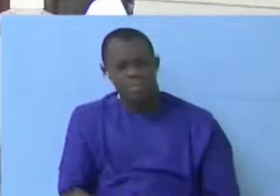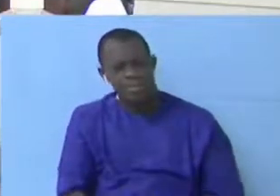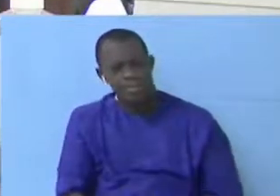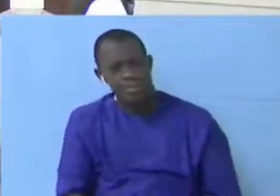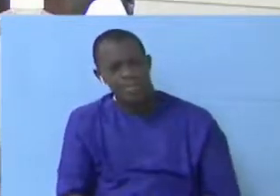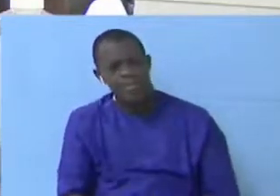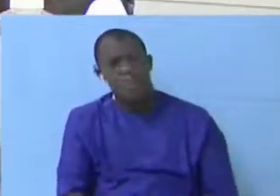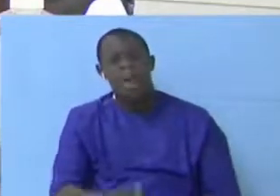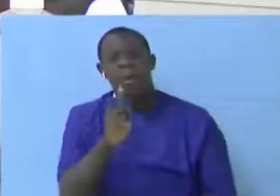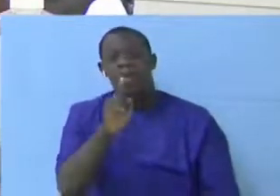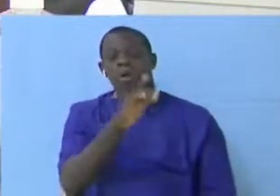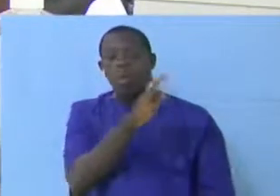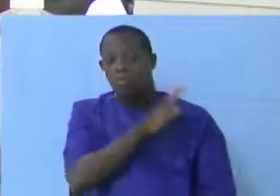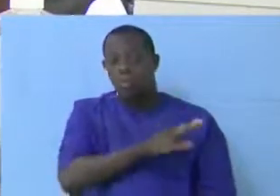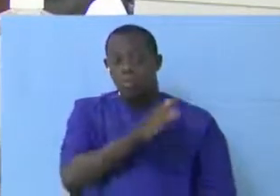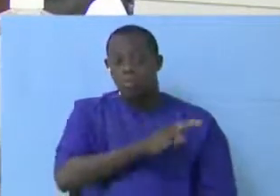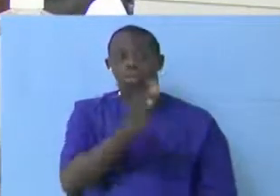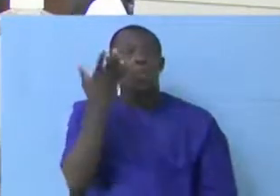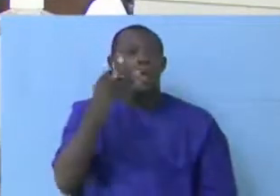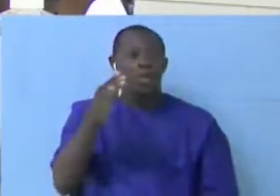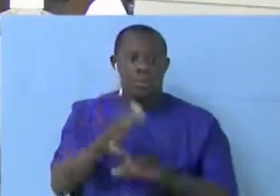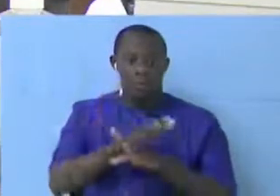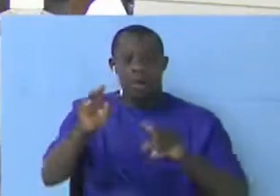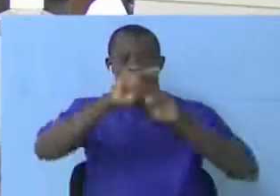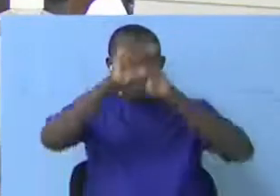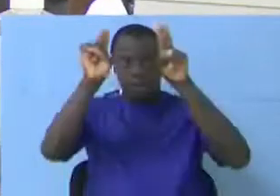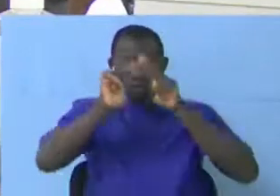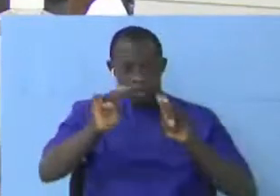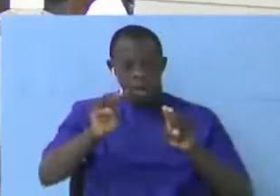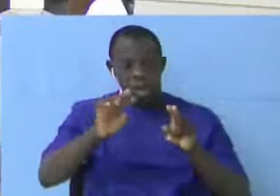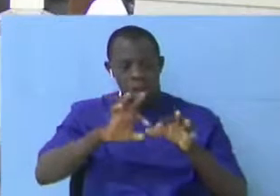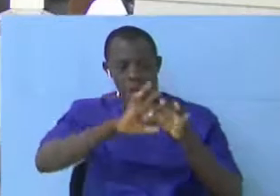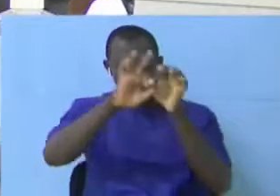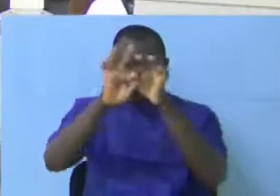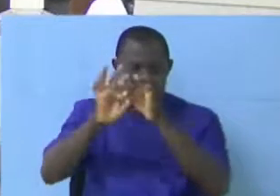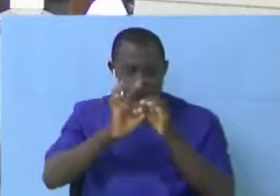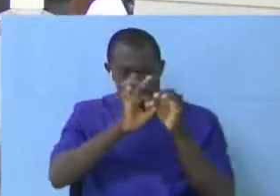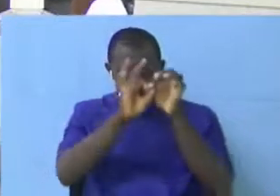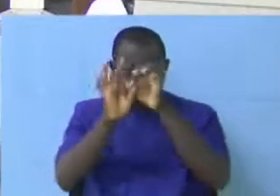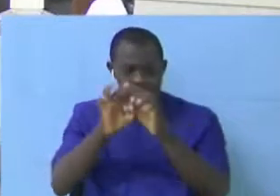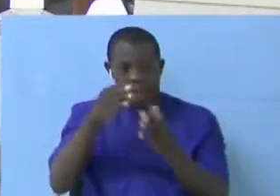But also, when this international organization comes, there are